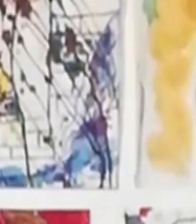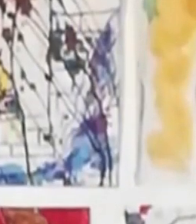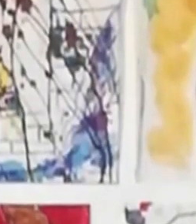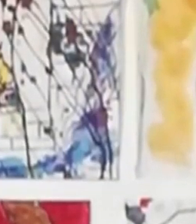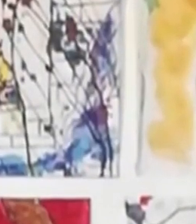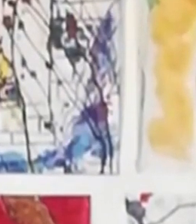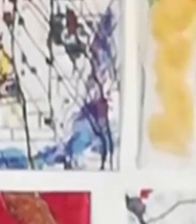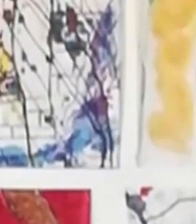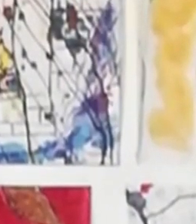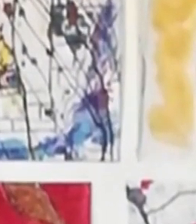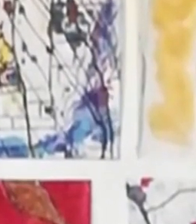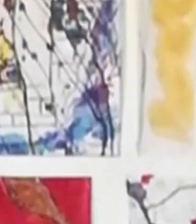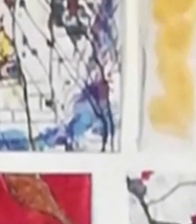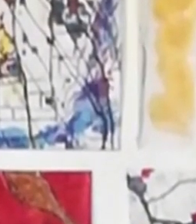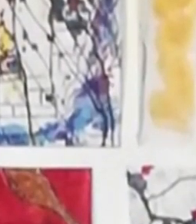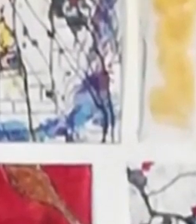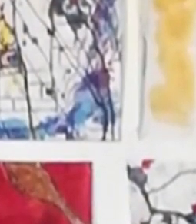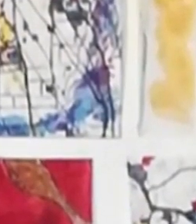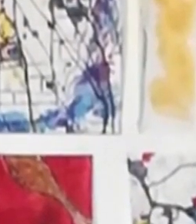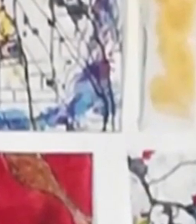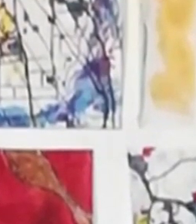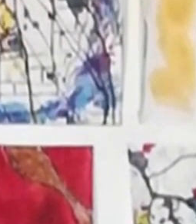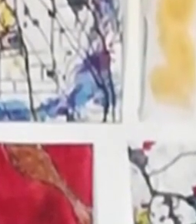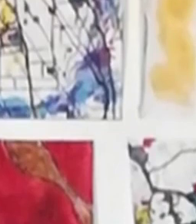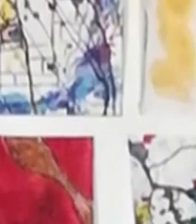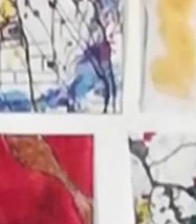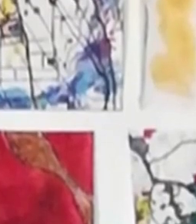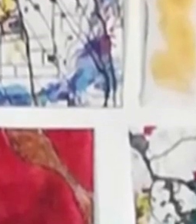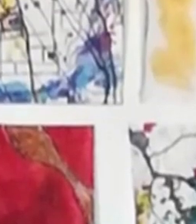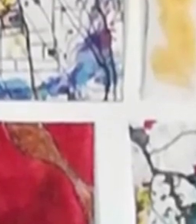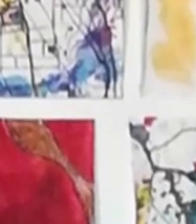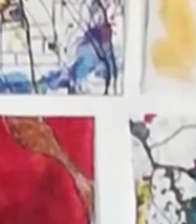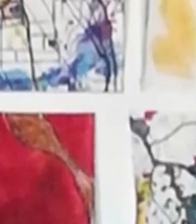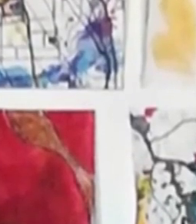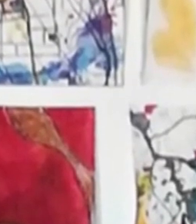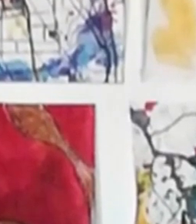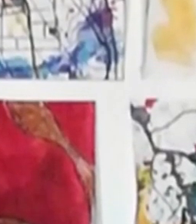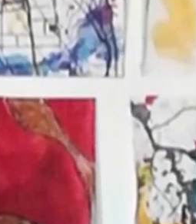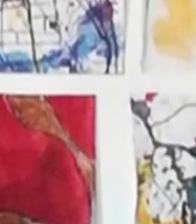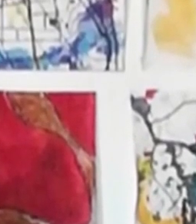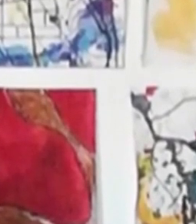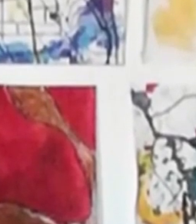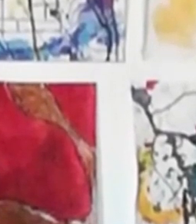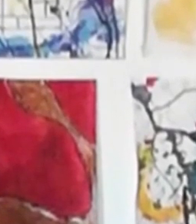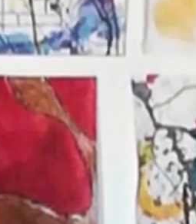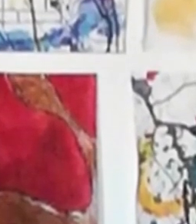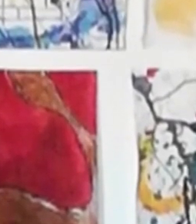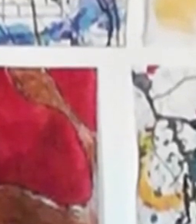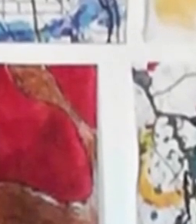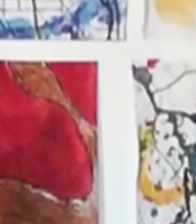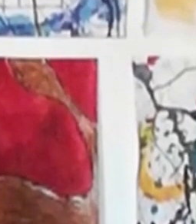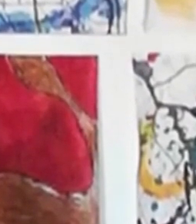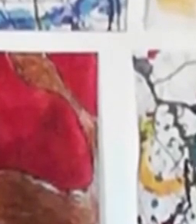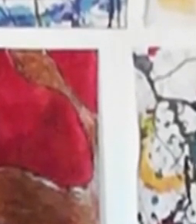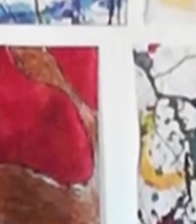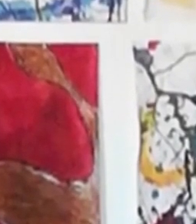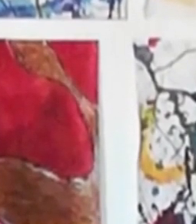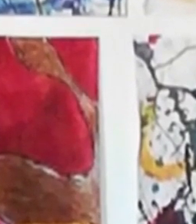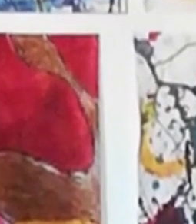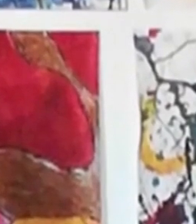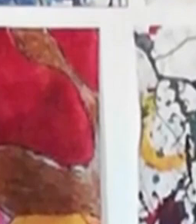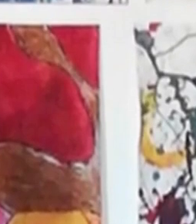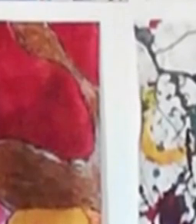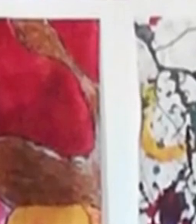these problems. Over the next 15 years, we ran workshops with women from different